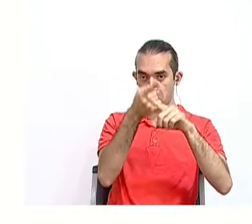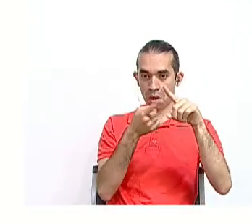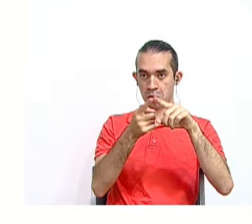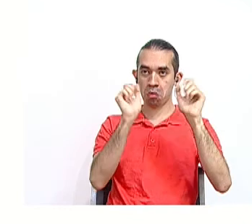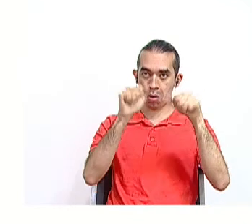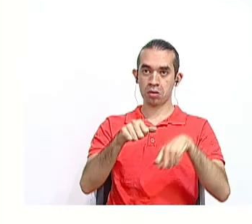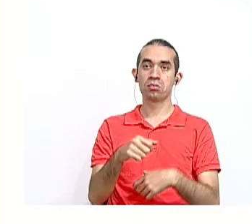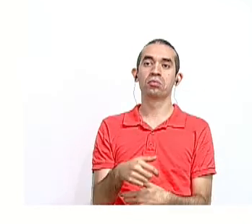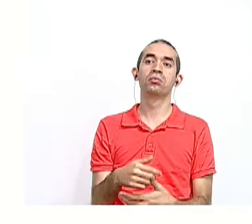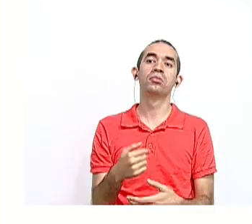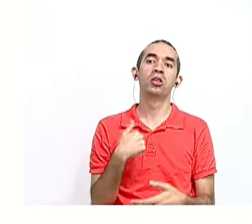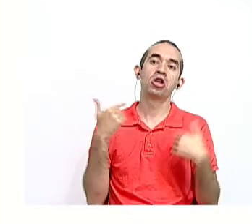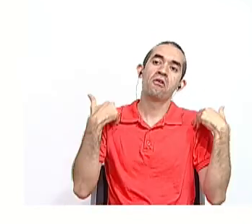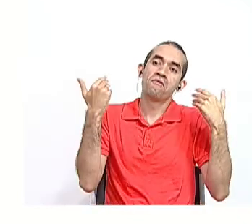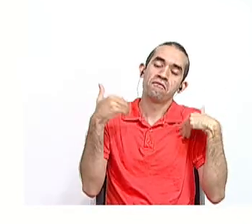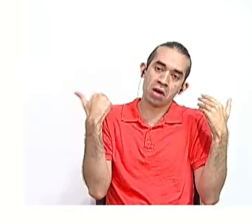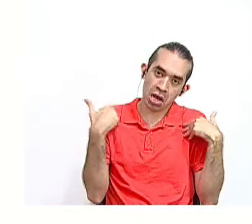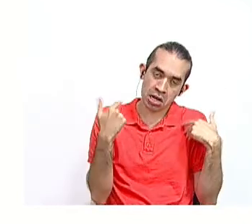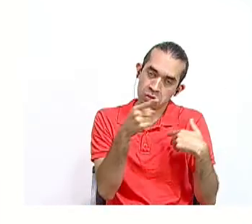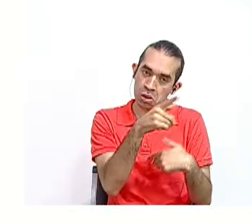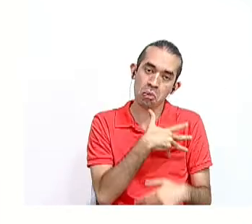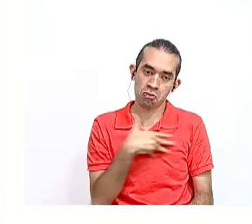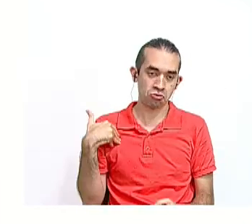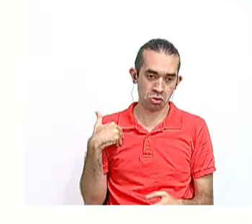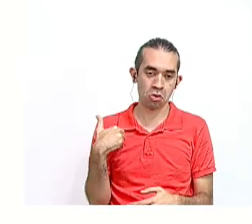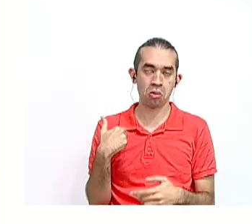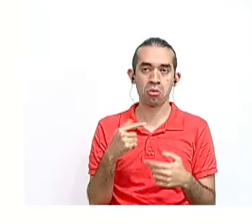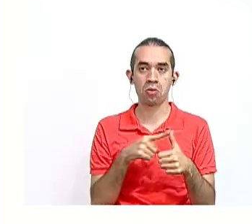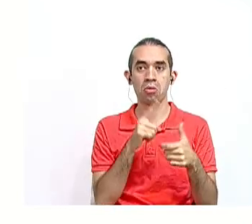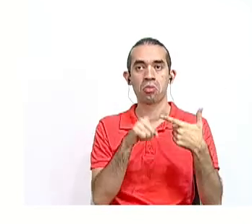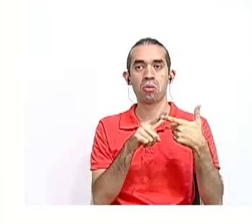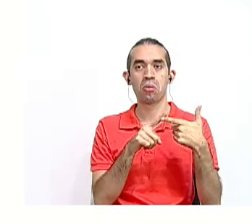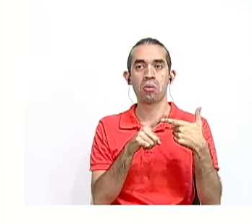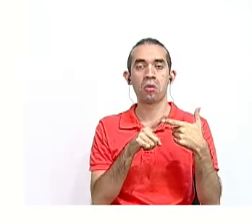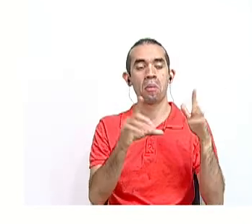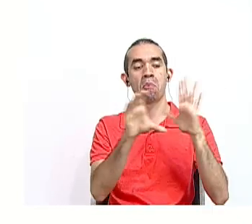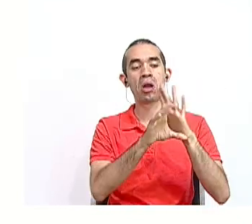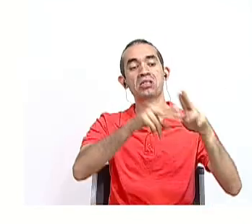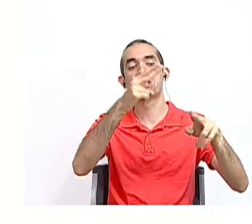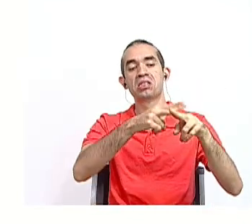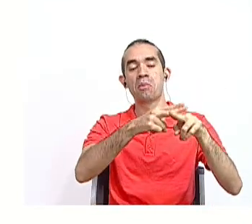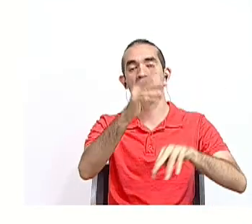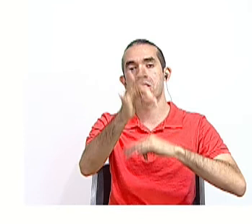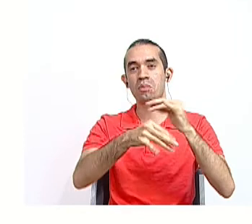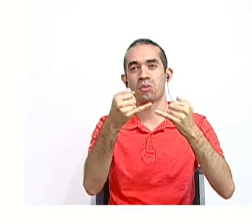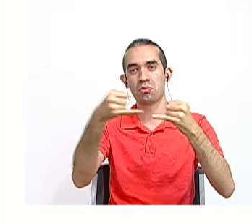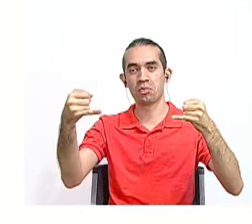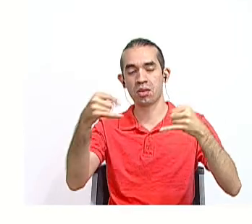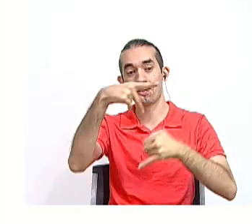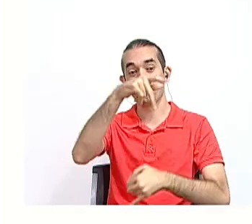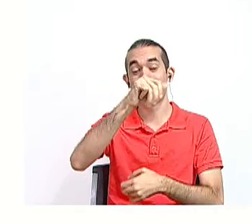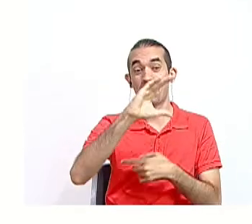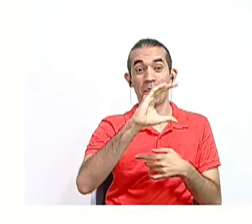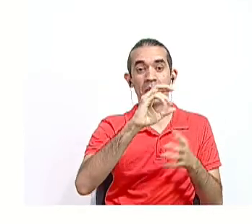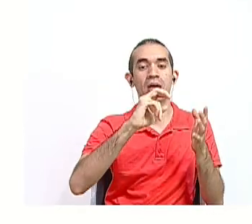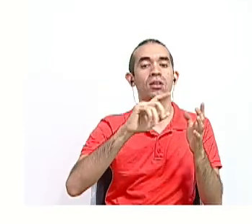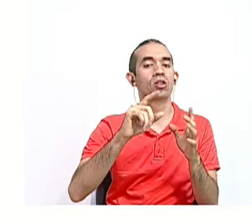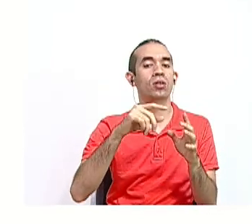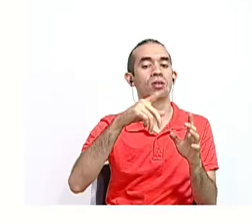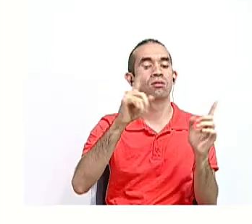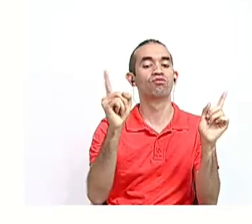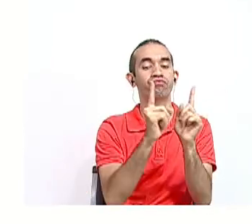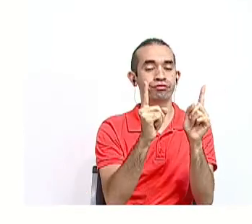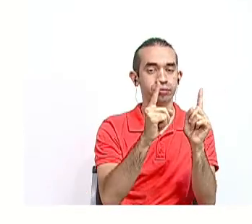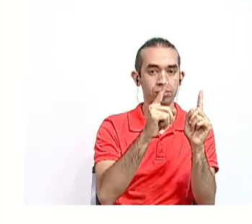we can say something like, I am glad you liked it, or that pic is called. You see we're using the word pic, the